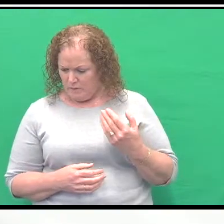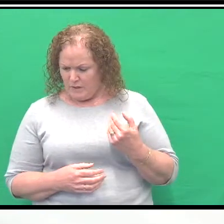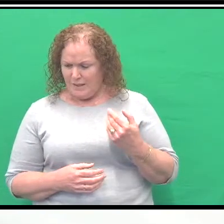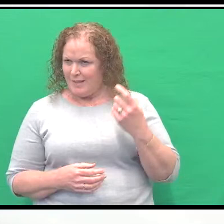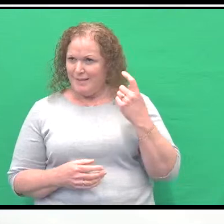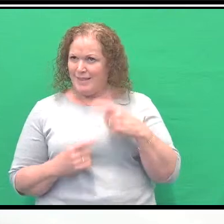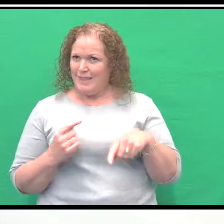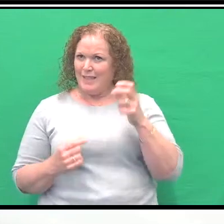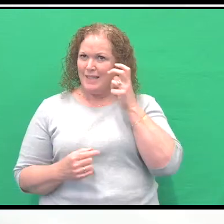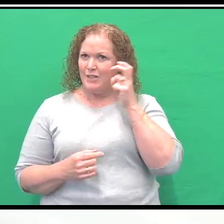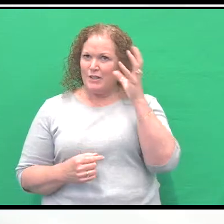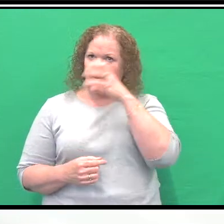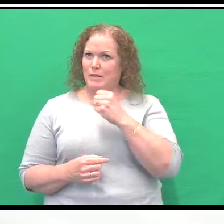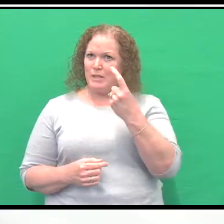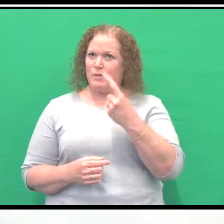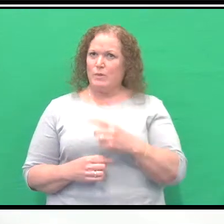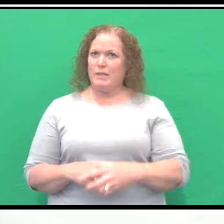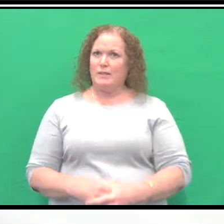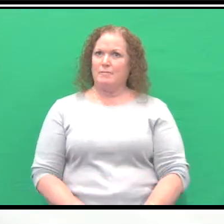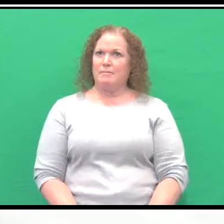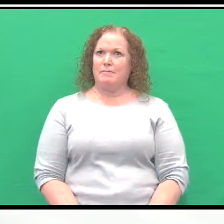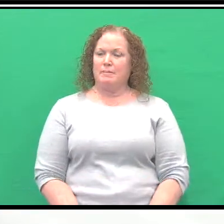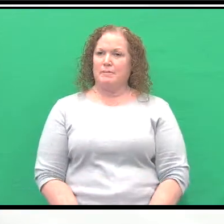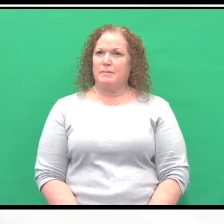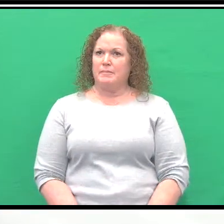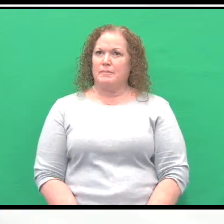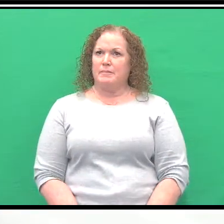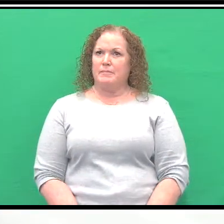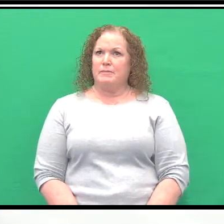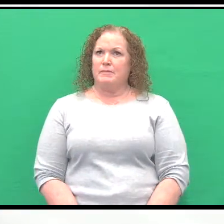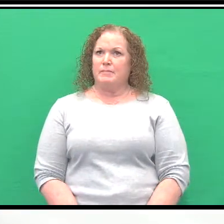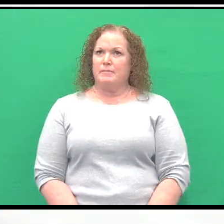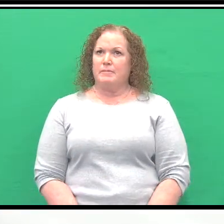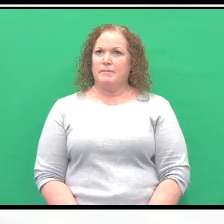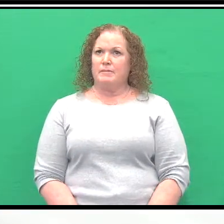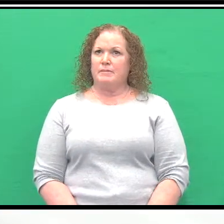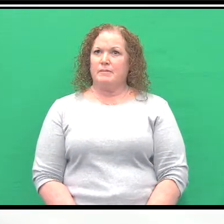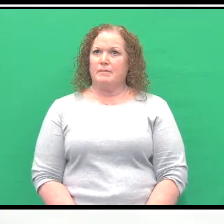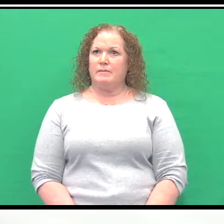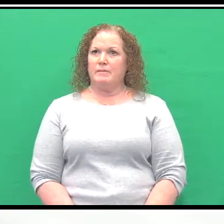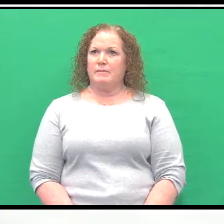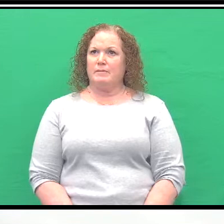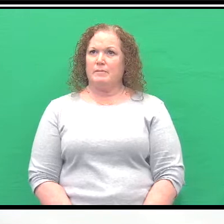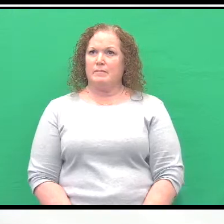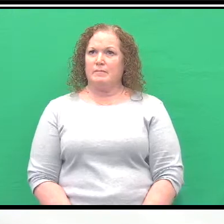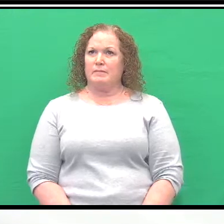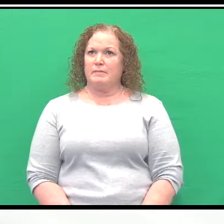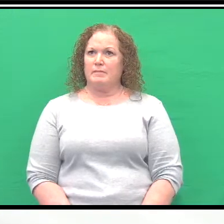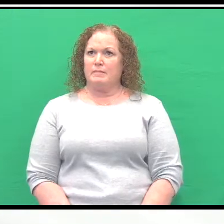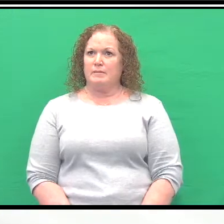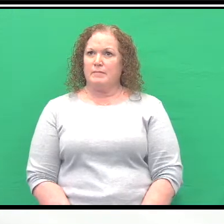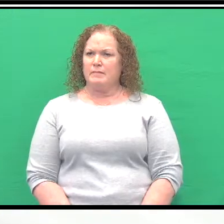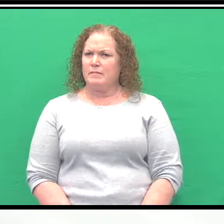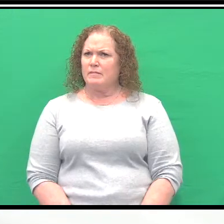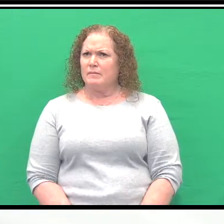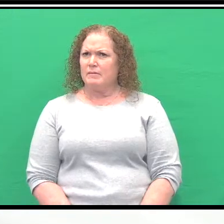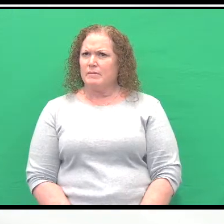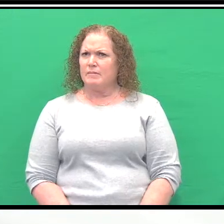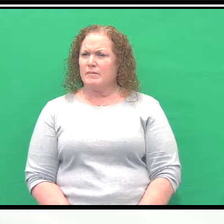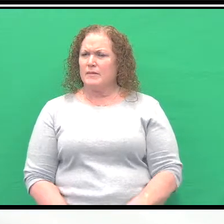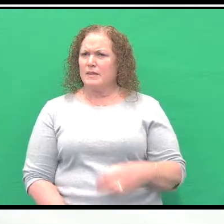Oh, man, Or I'm on G. a roll tonight, aren't I? At least I'm consistent. We have to go back to item 15F. I apologize, everybody.